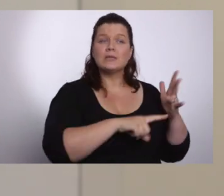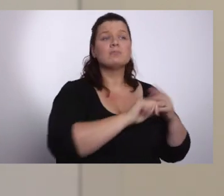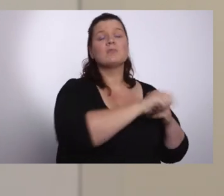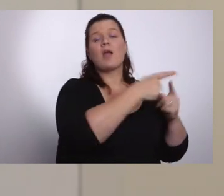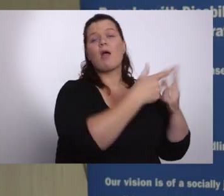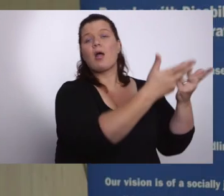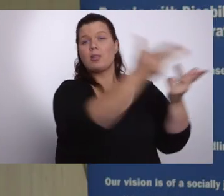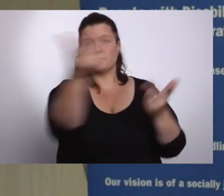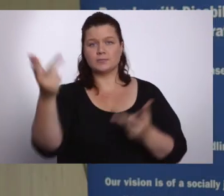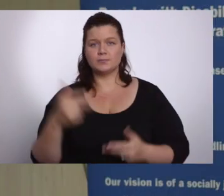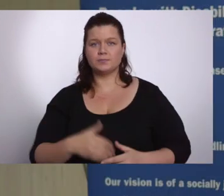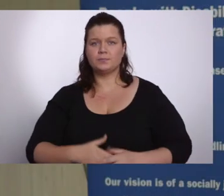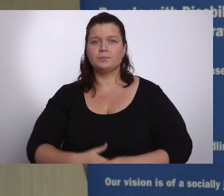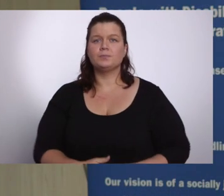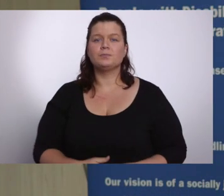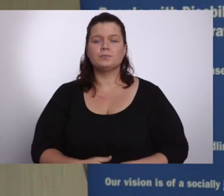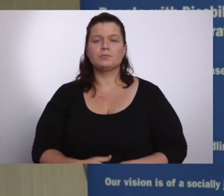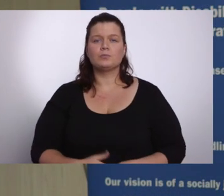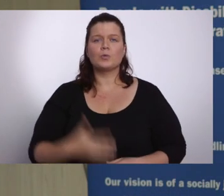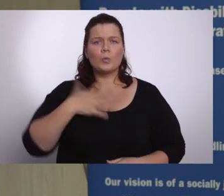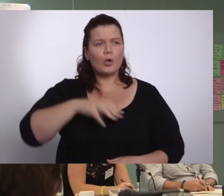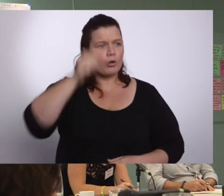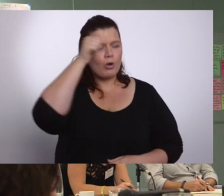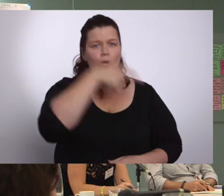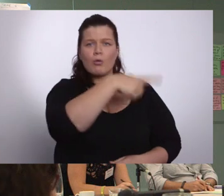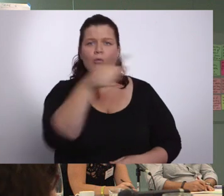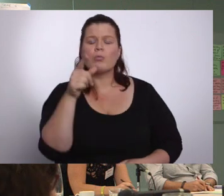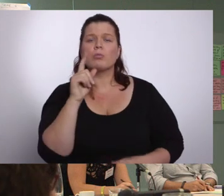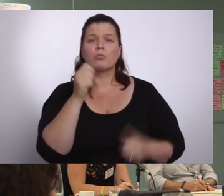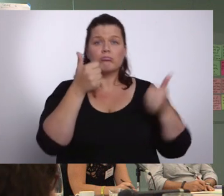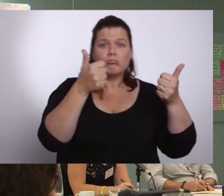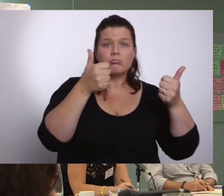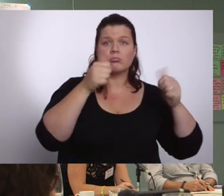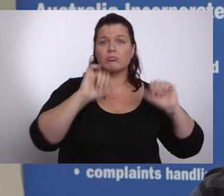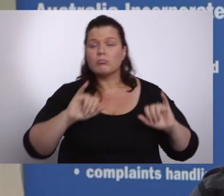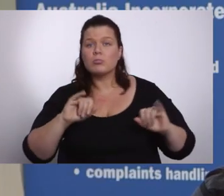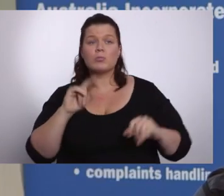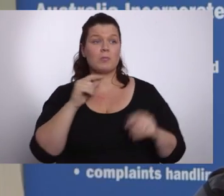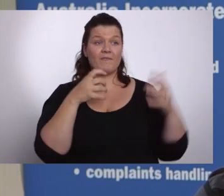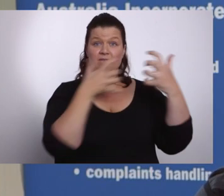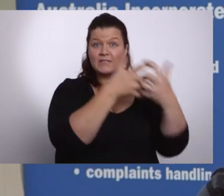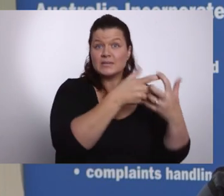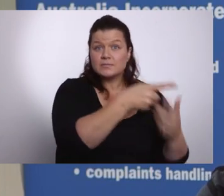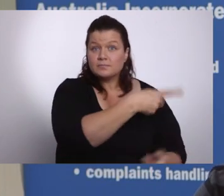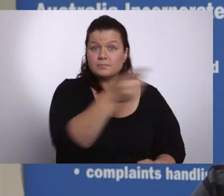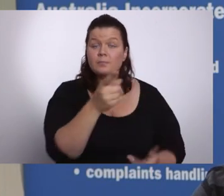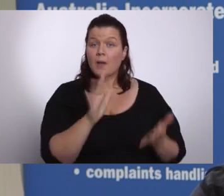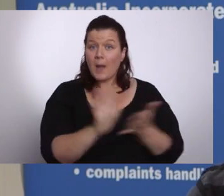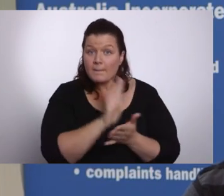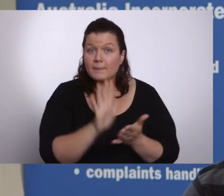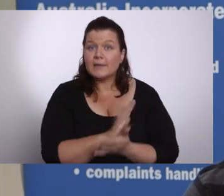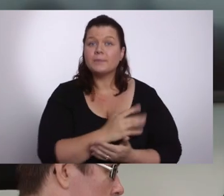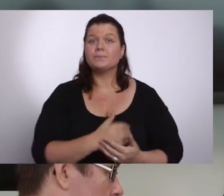possibly can. We recognise there's an enormous amount of interest from people with disability